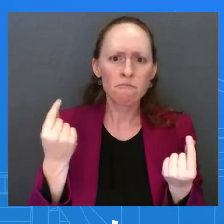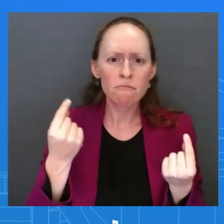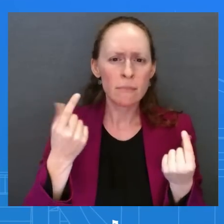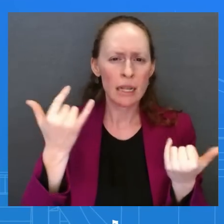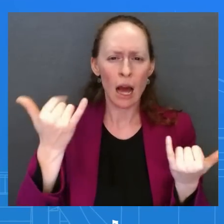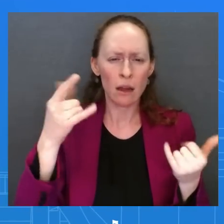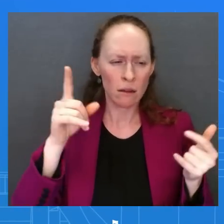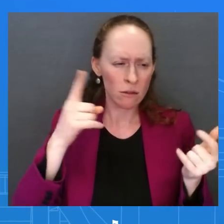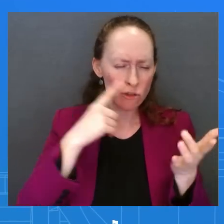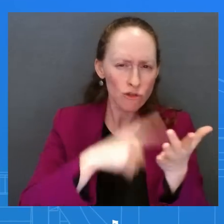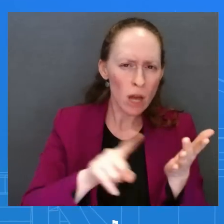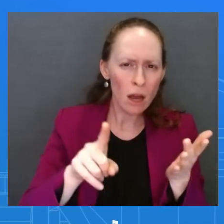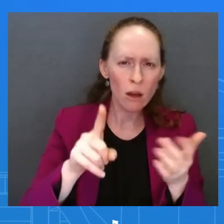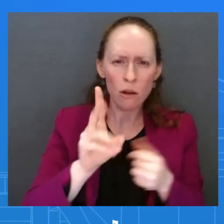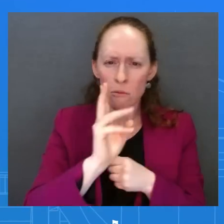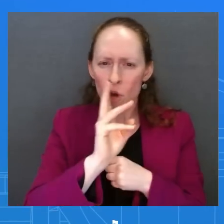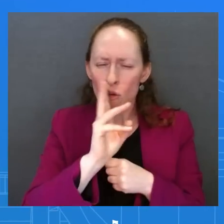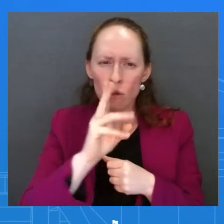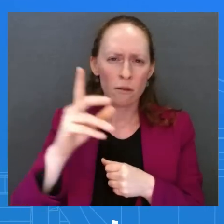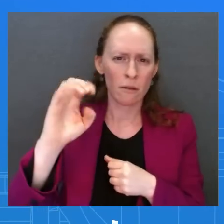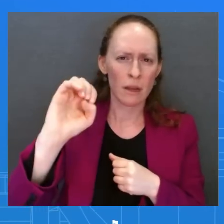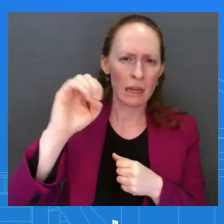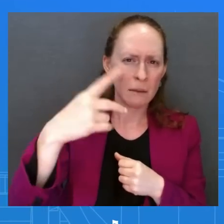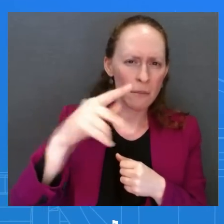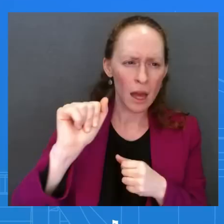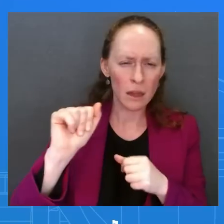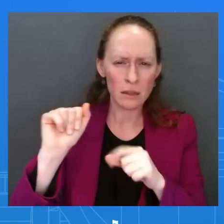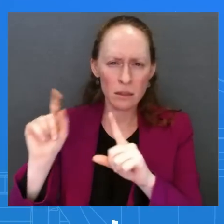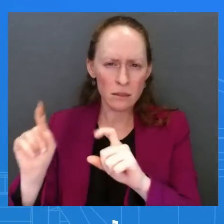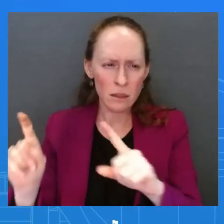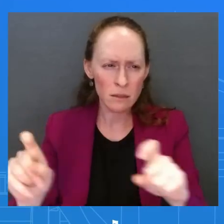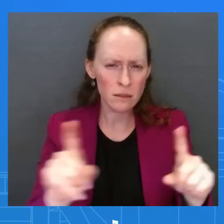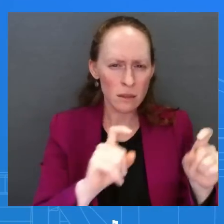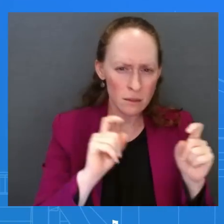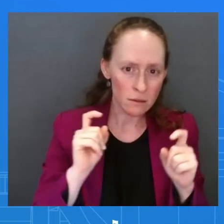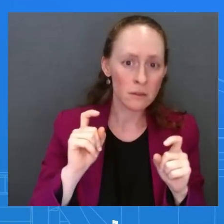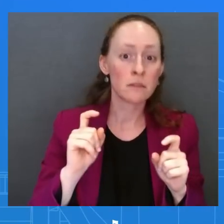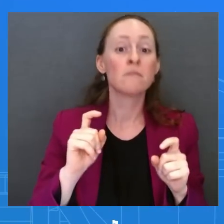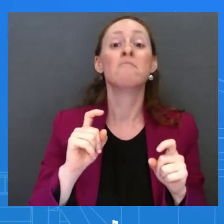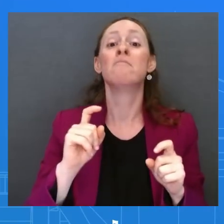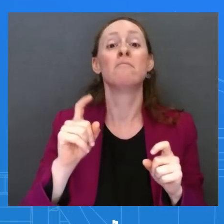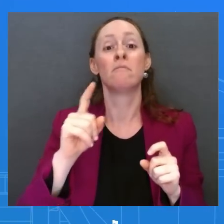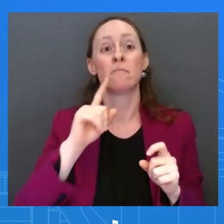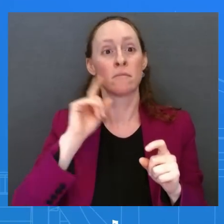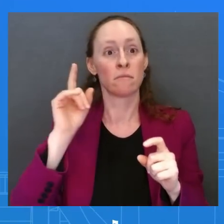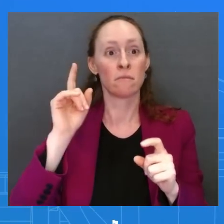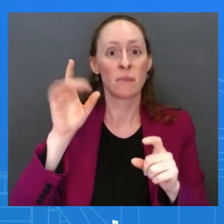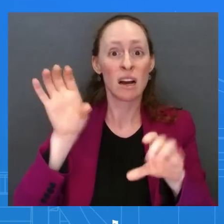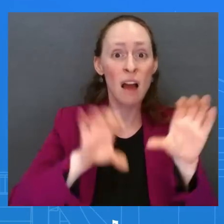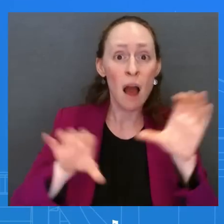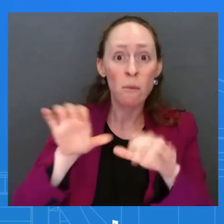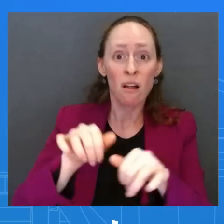the EPA have not shown any risks to the public drinking water, which is obviously important to the community,